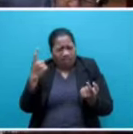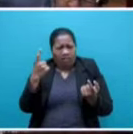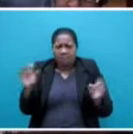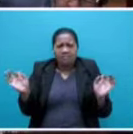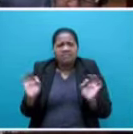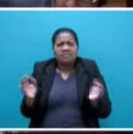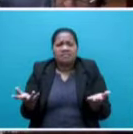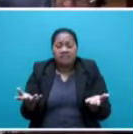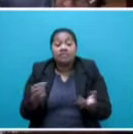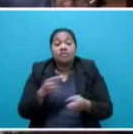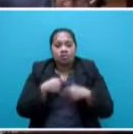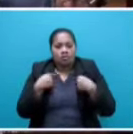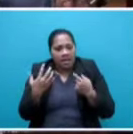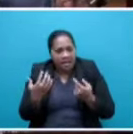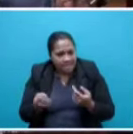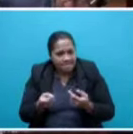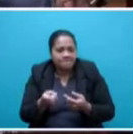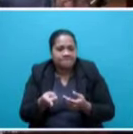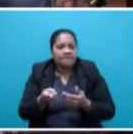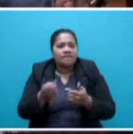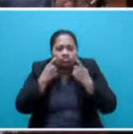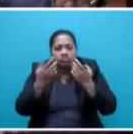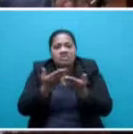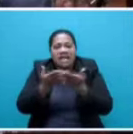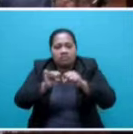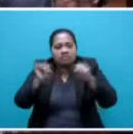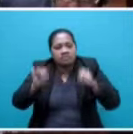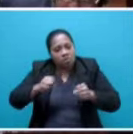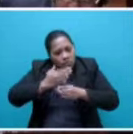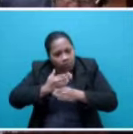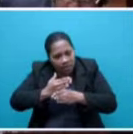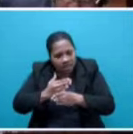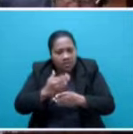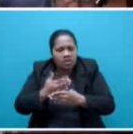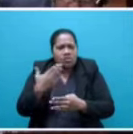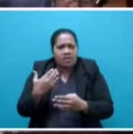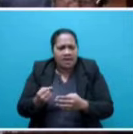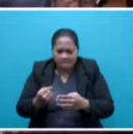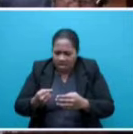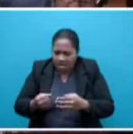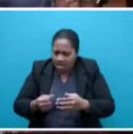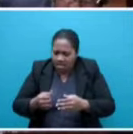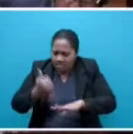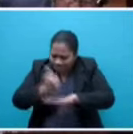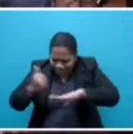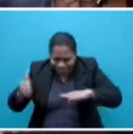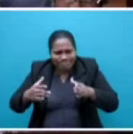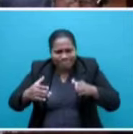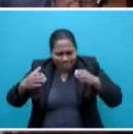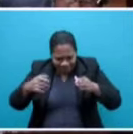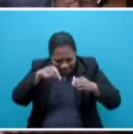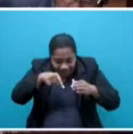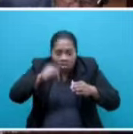have an electoral system, this is how the electoral system works. And the way it works is that you have a majority government, and that government is actually carrying